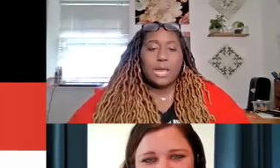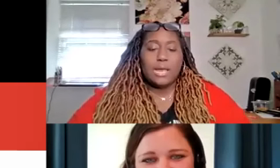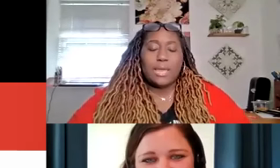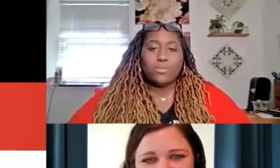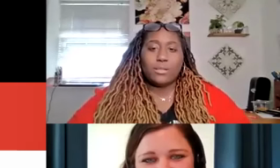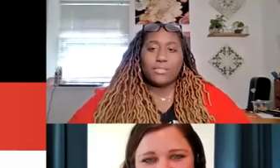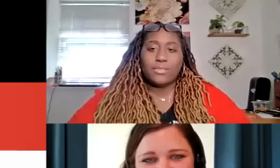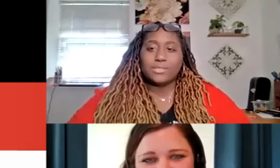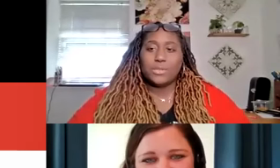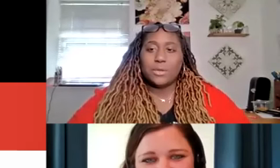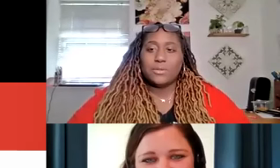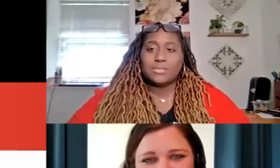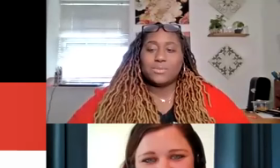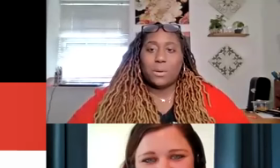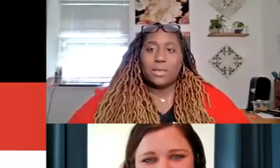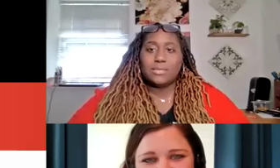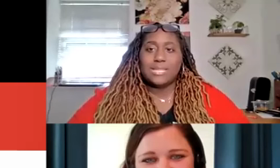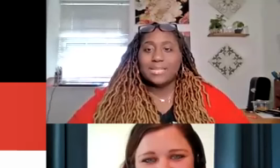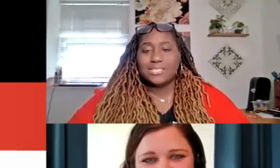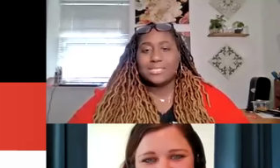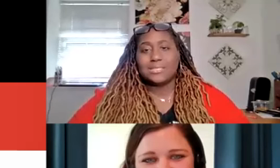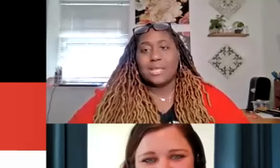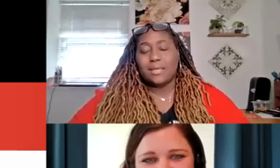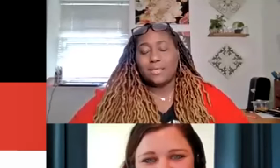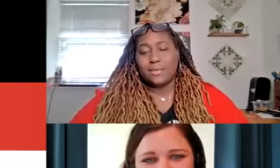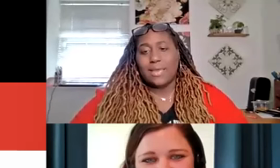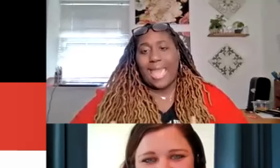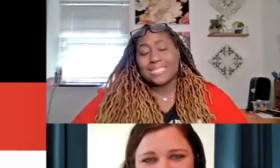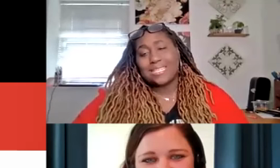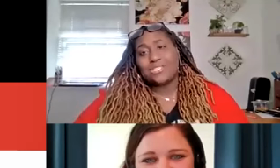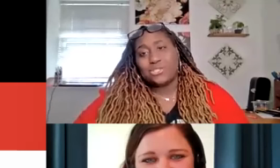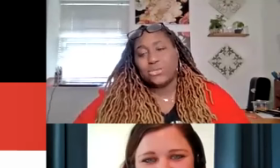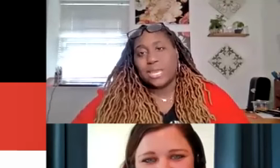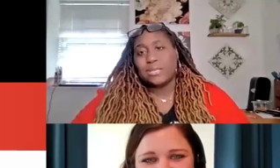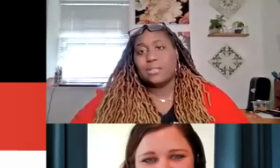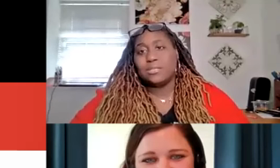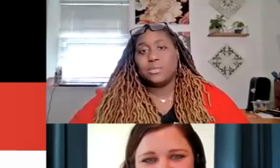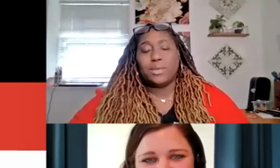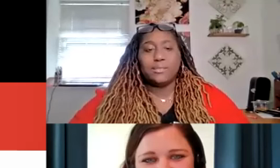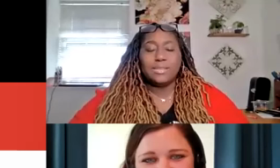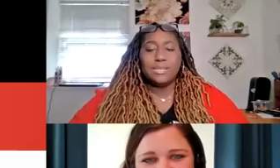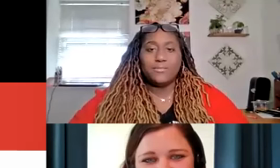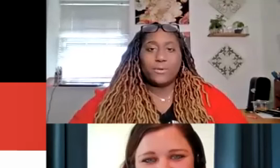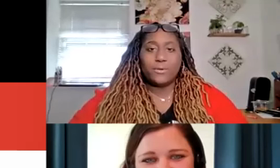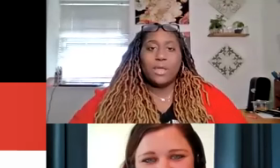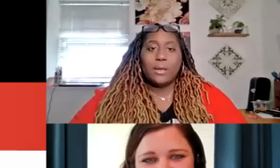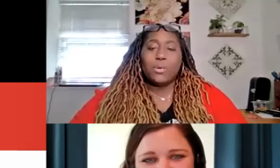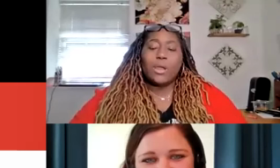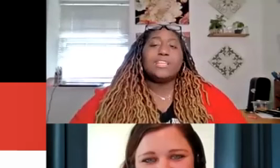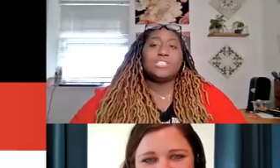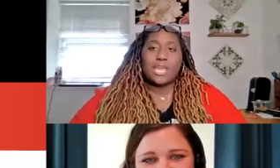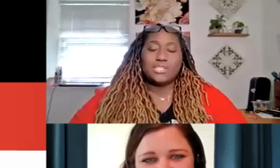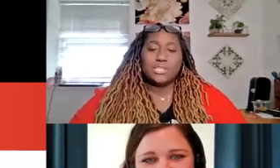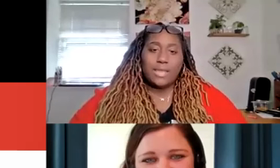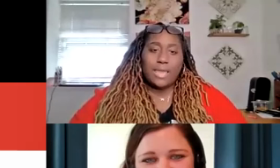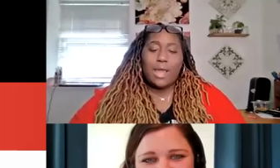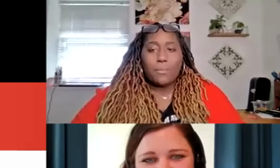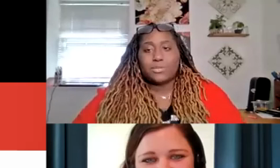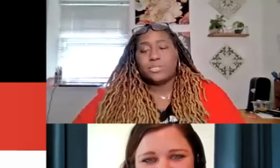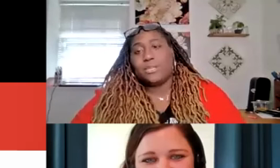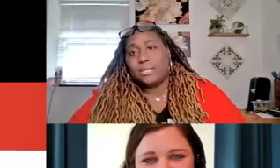gaps. And one of the things we noticed was not just the access to technology, but the need for more